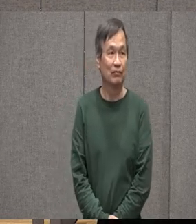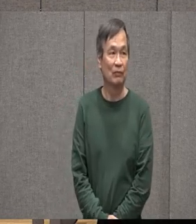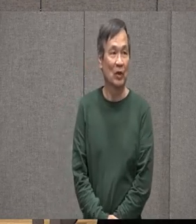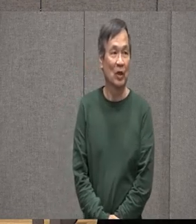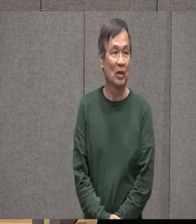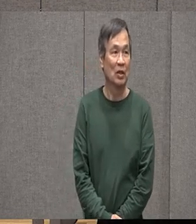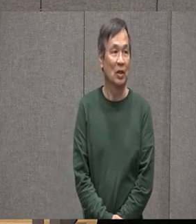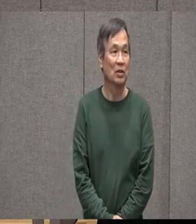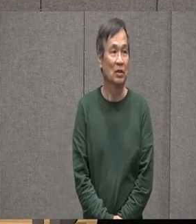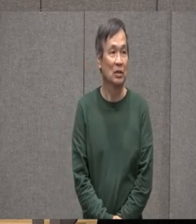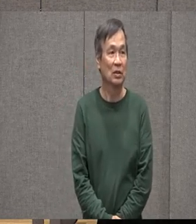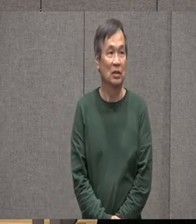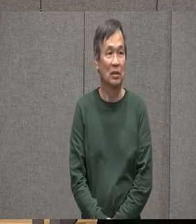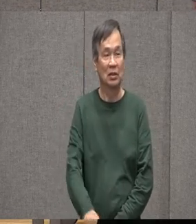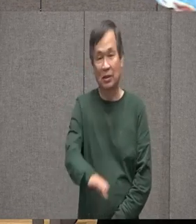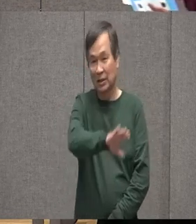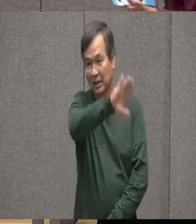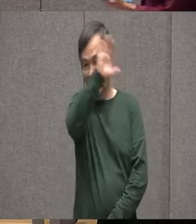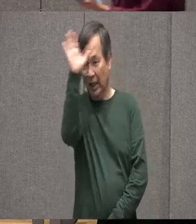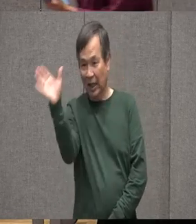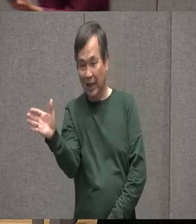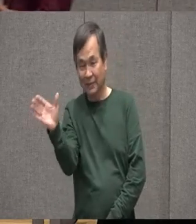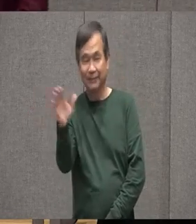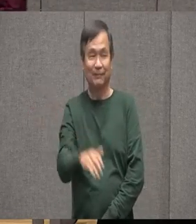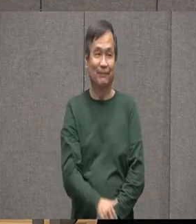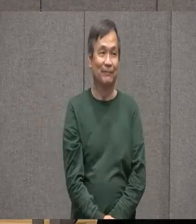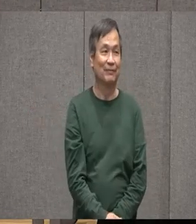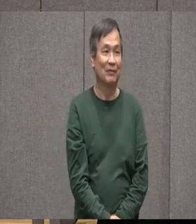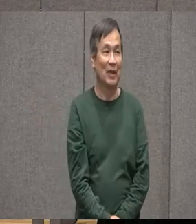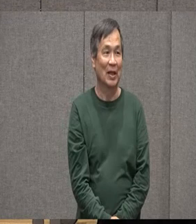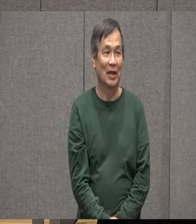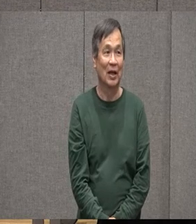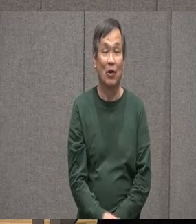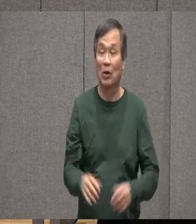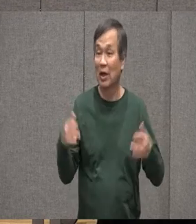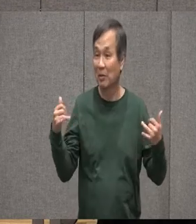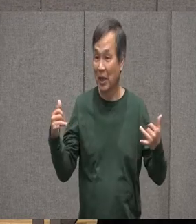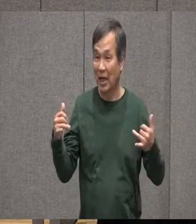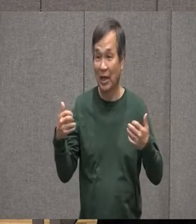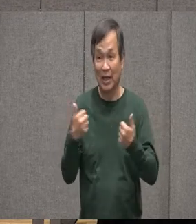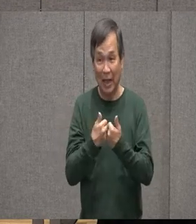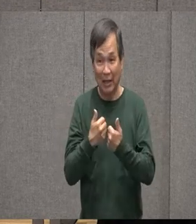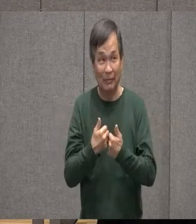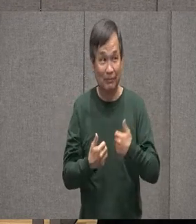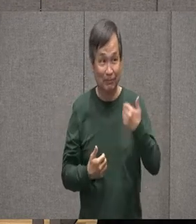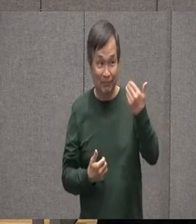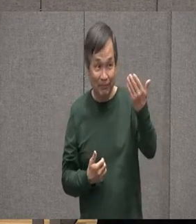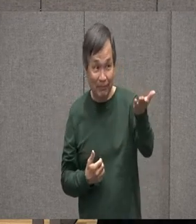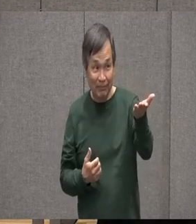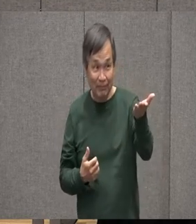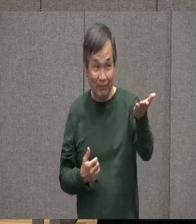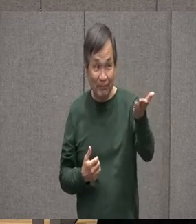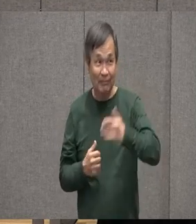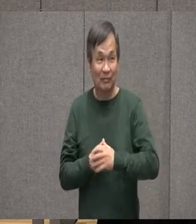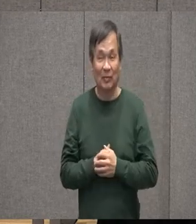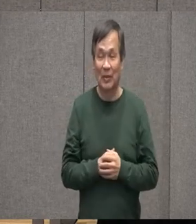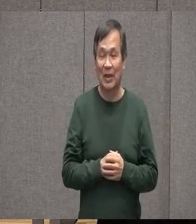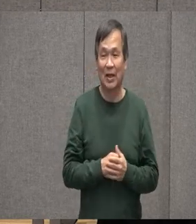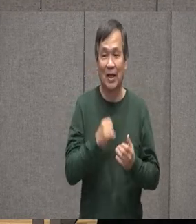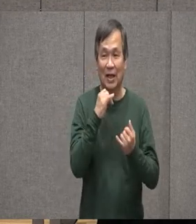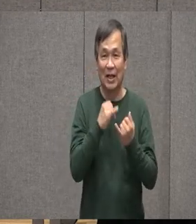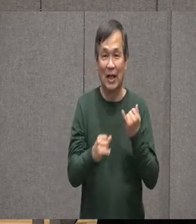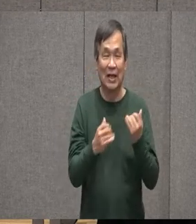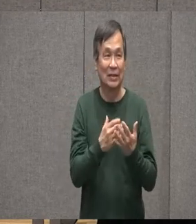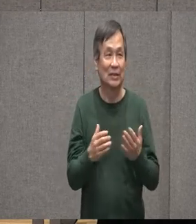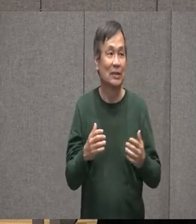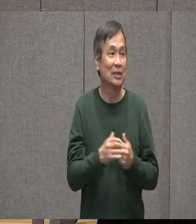All right, you guys, I'm Mrs. Obenchain, and we are going to play a game to wrap things up today.